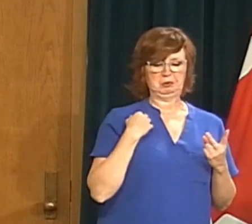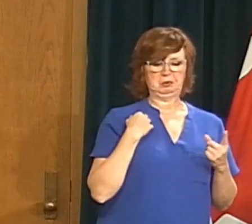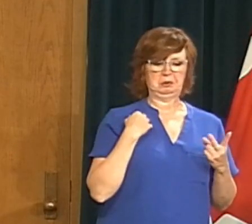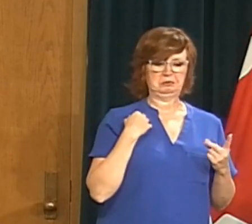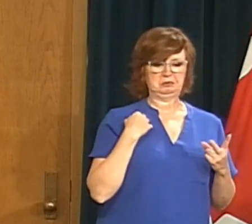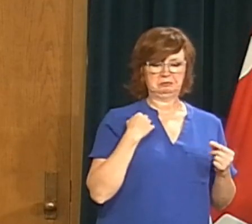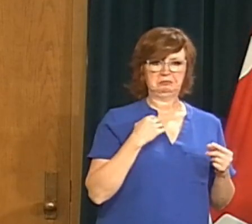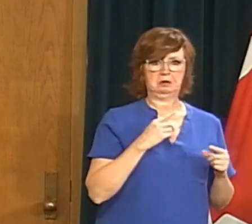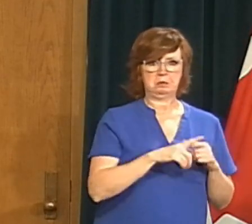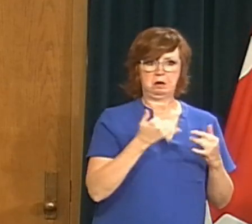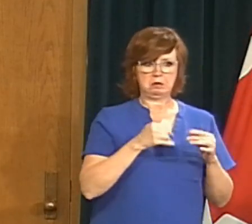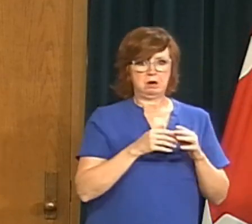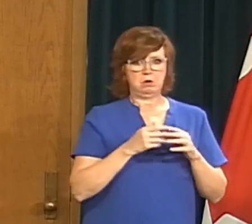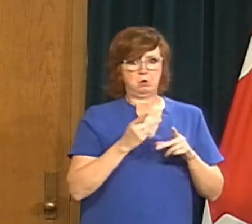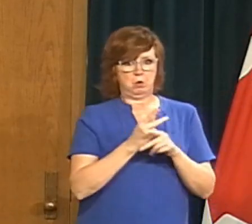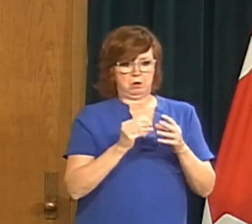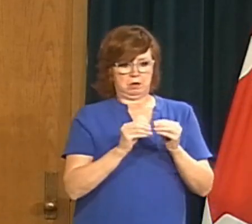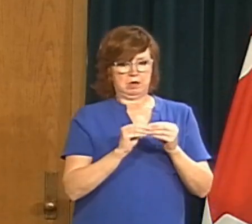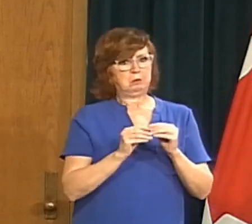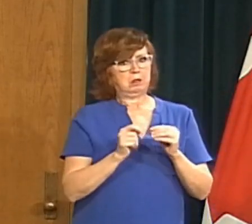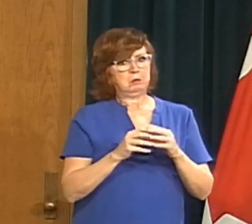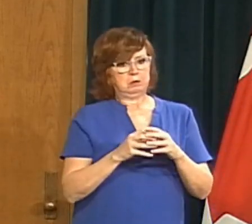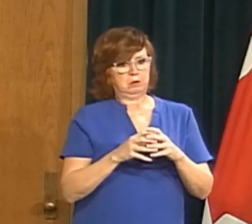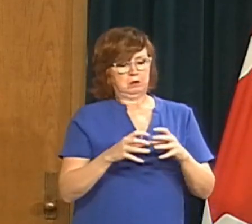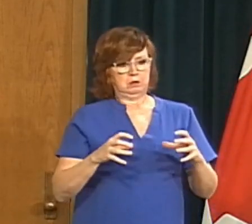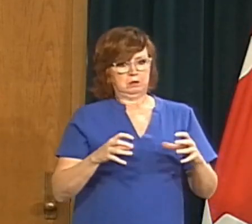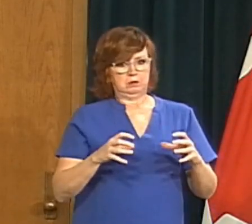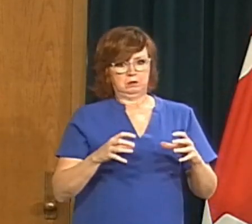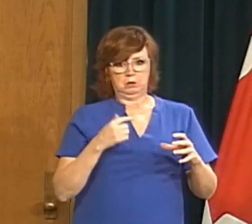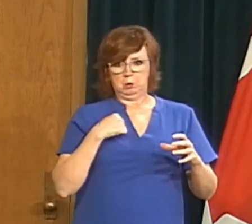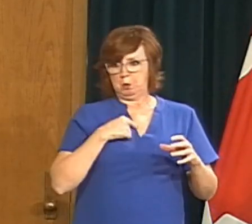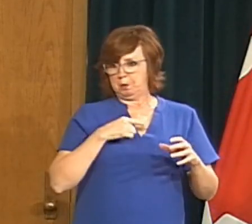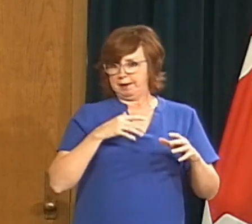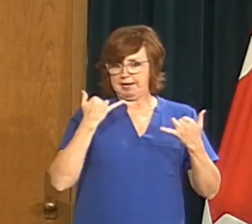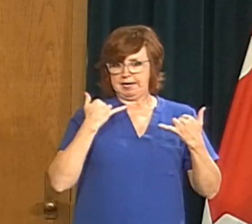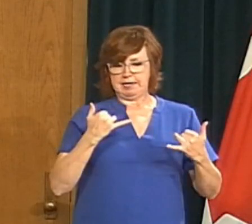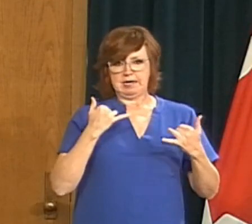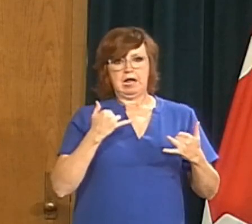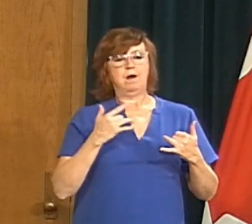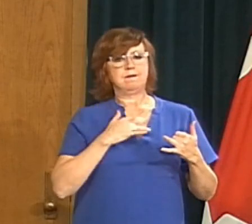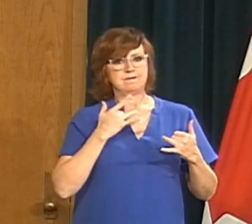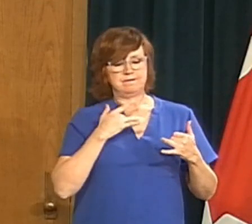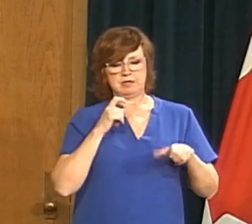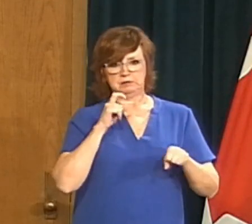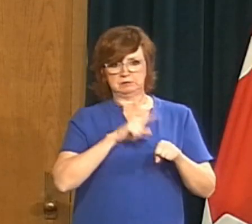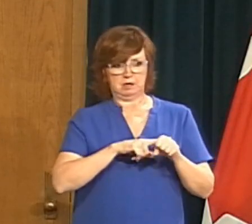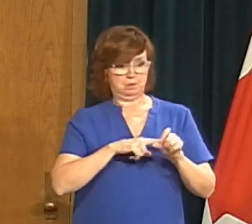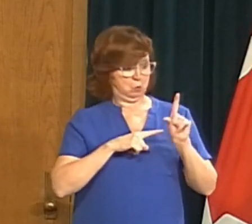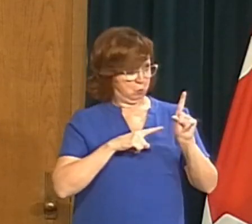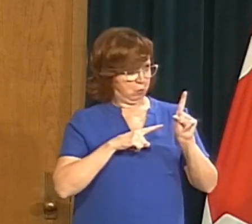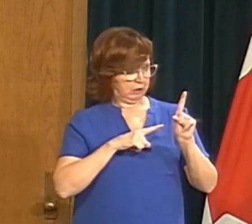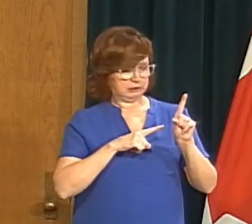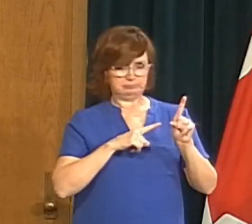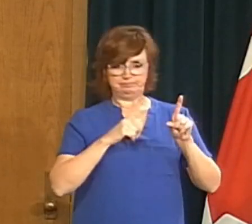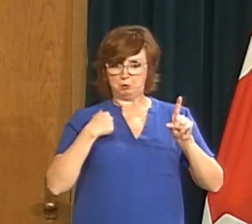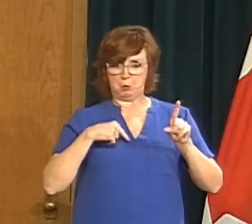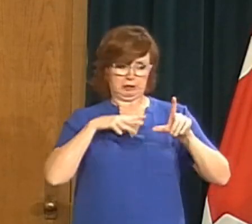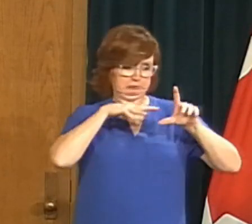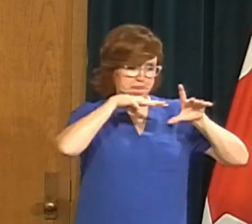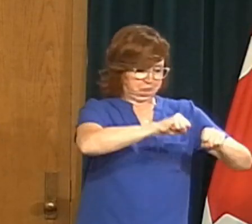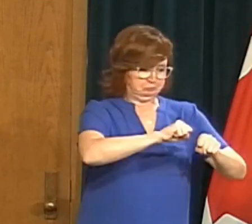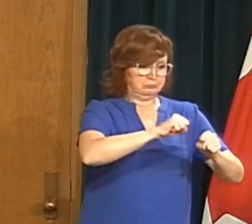trace and isolate any perceived outbreaks quickly, very, very quickly, and as soon as possible. And